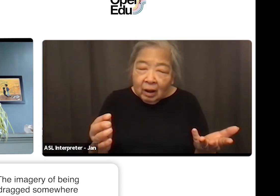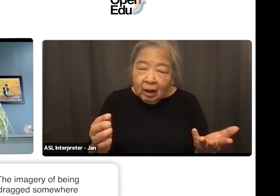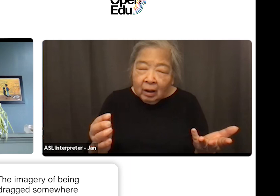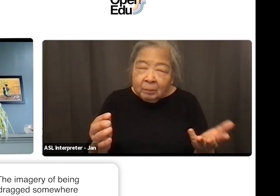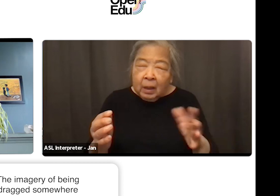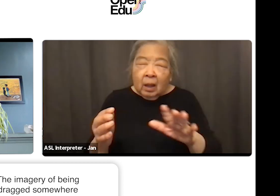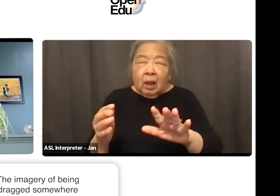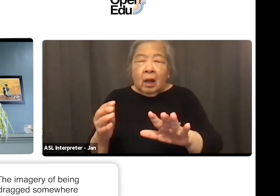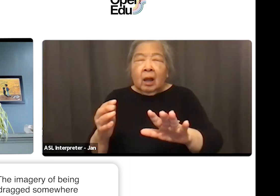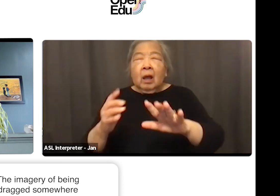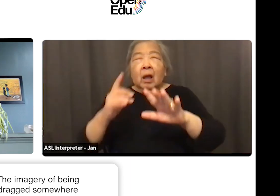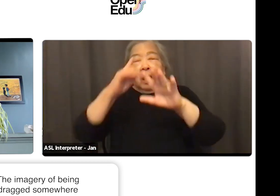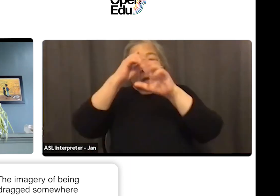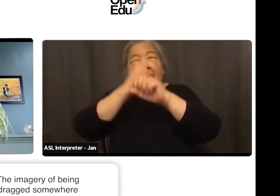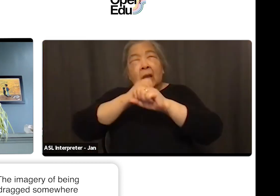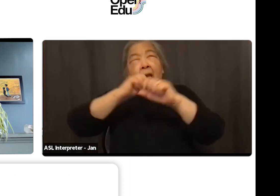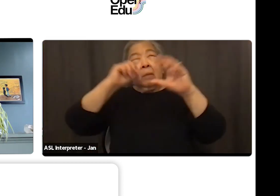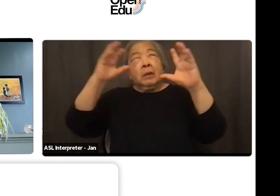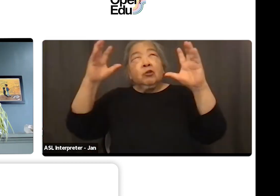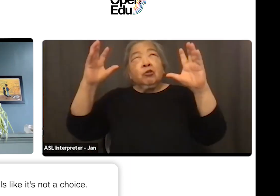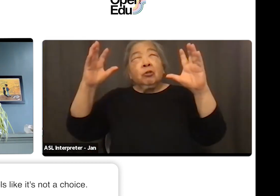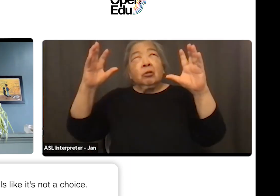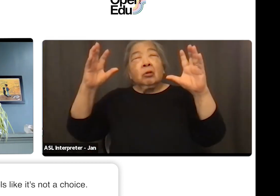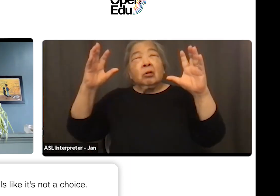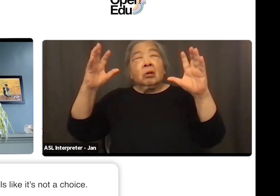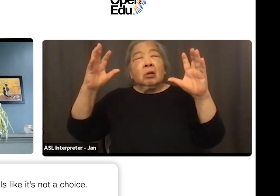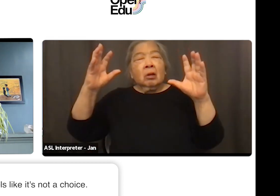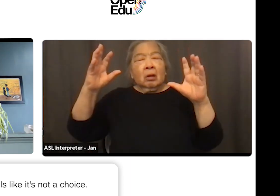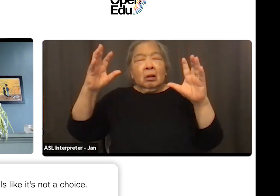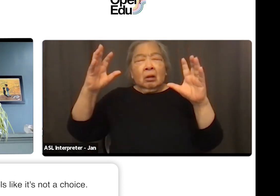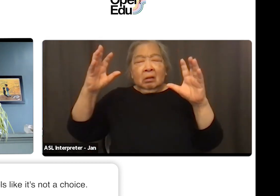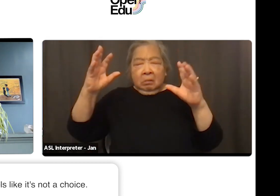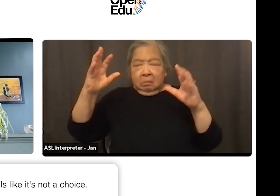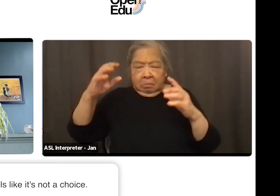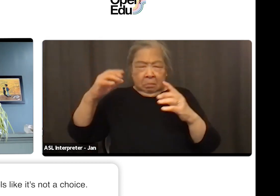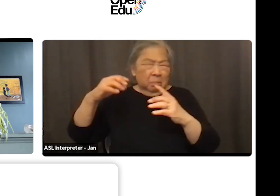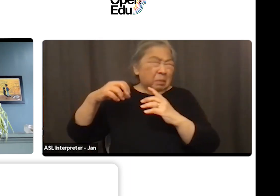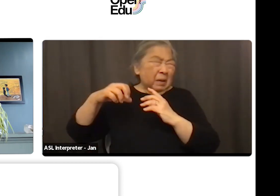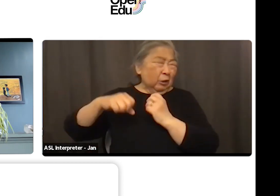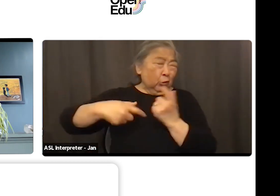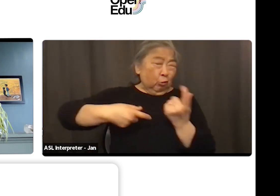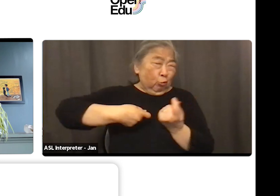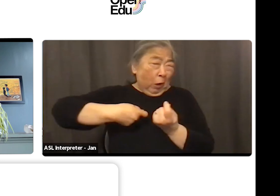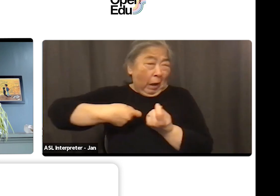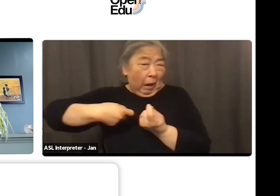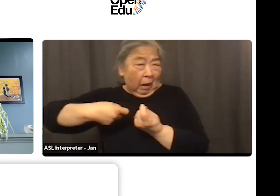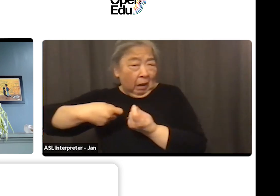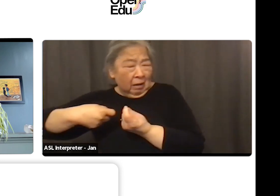The imagery of being dragged somewhere feels like it's not a choice.